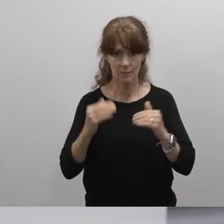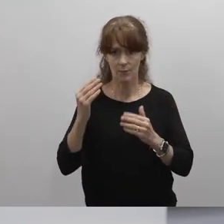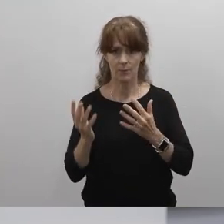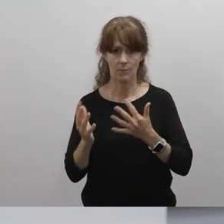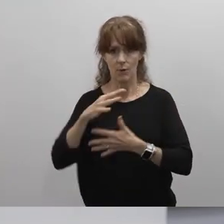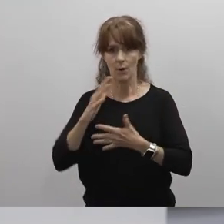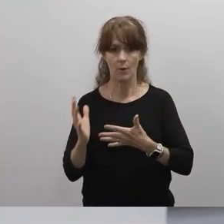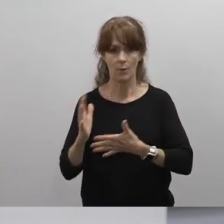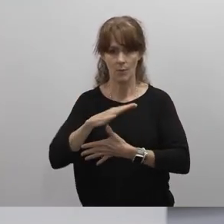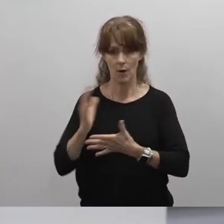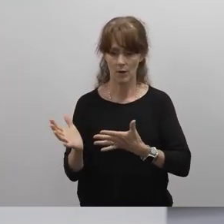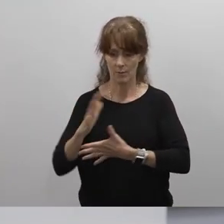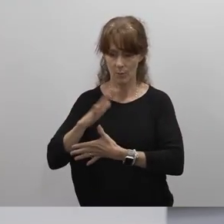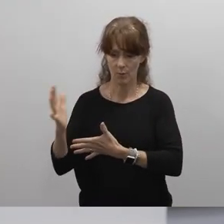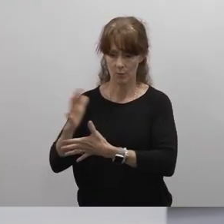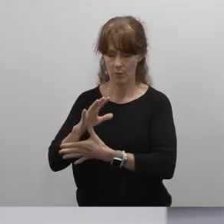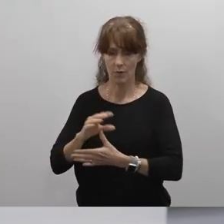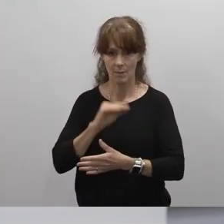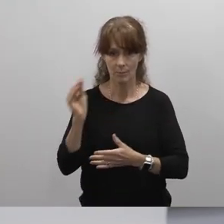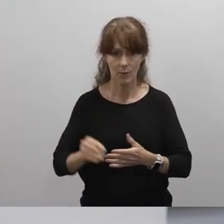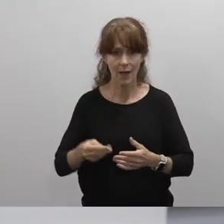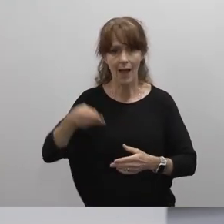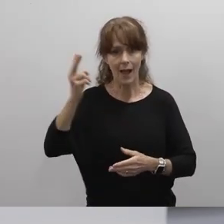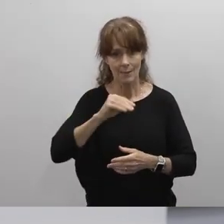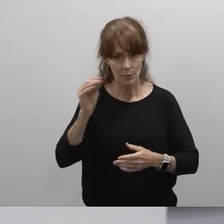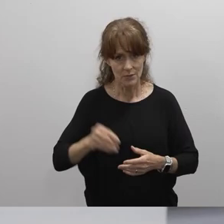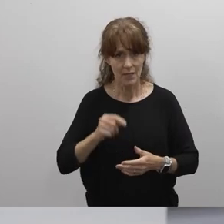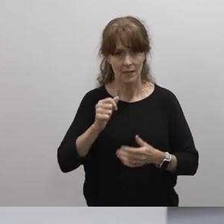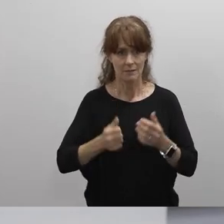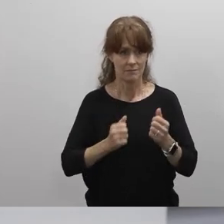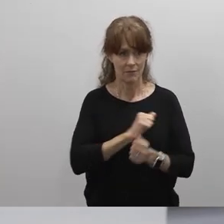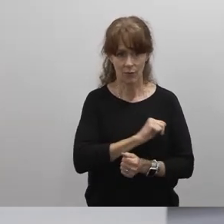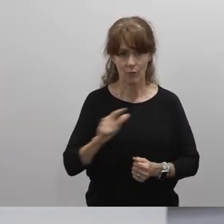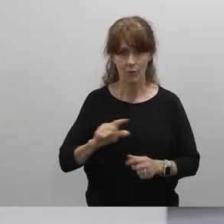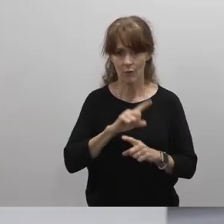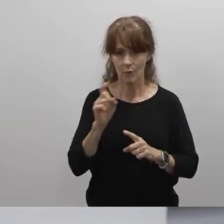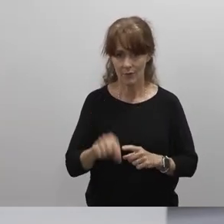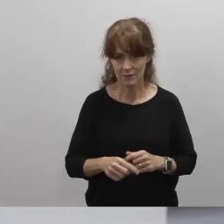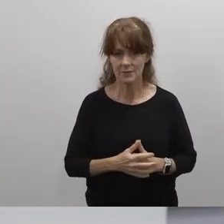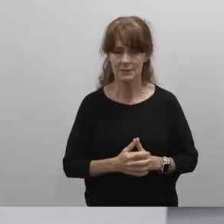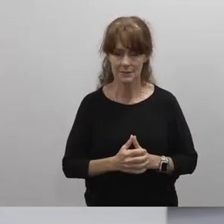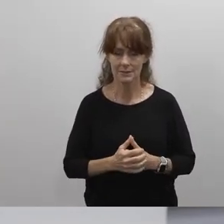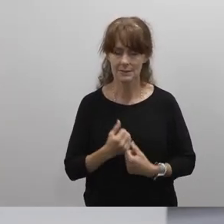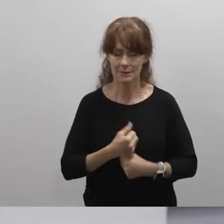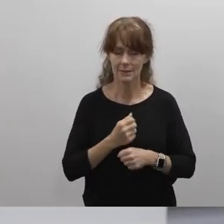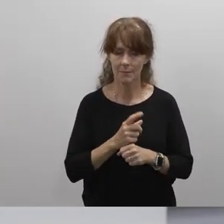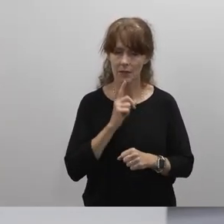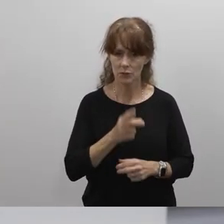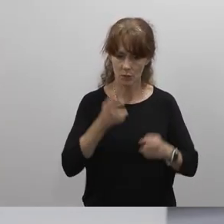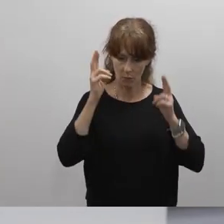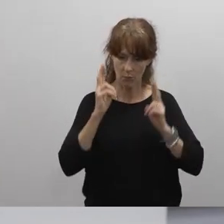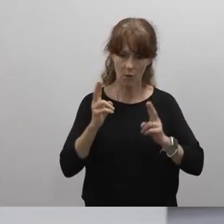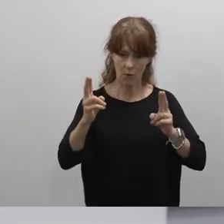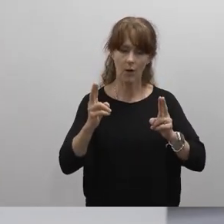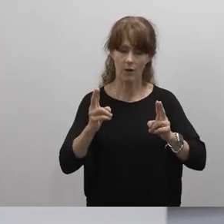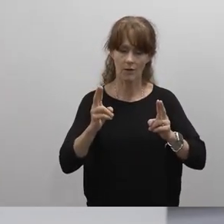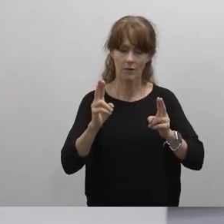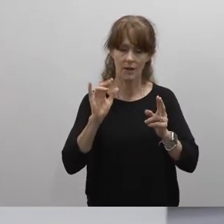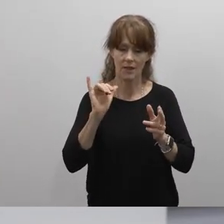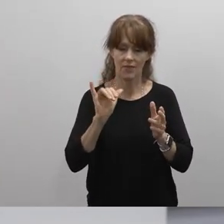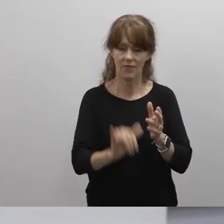these questions. It comes up very high. So we have to make sure that we're honoring